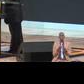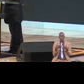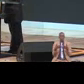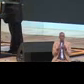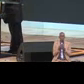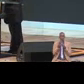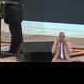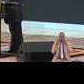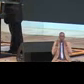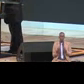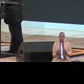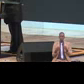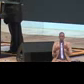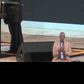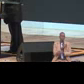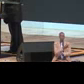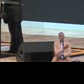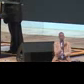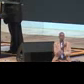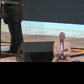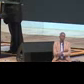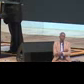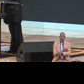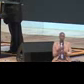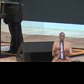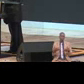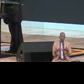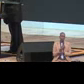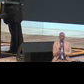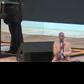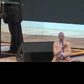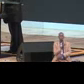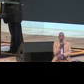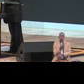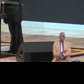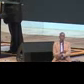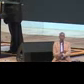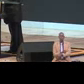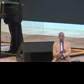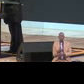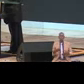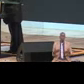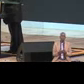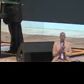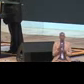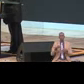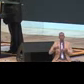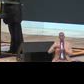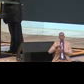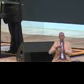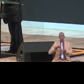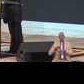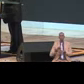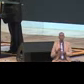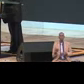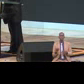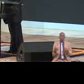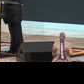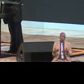New strength, new power, new authority, new